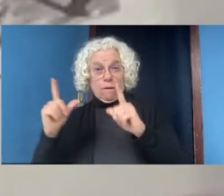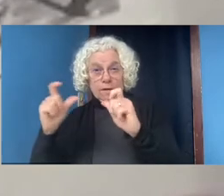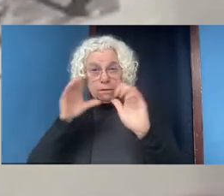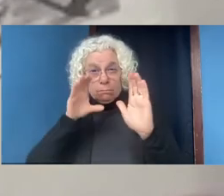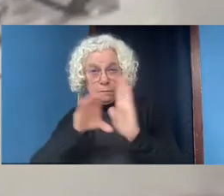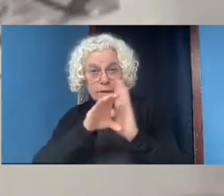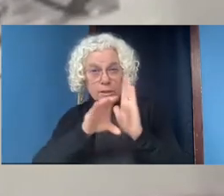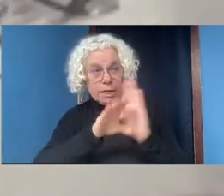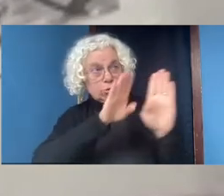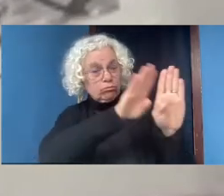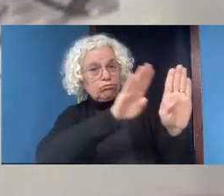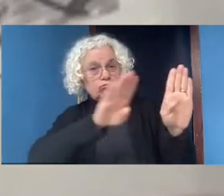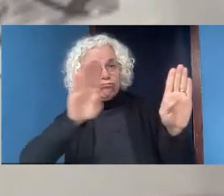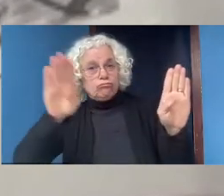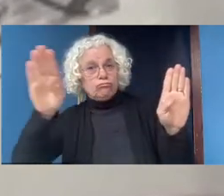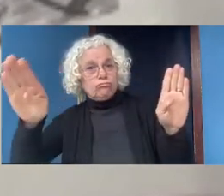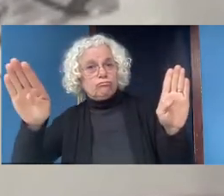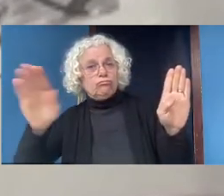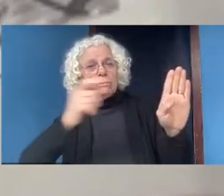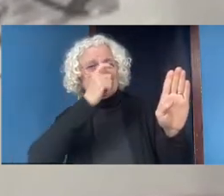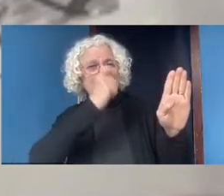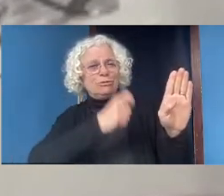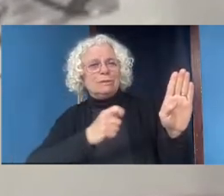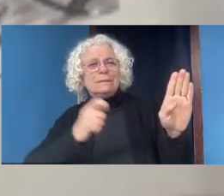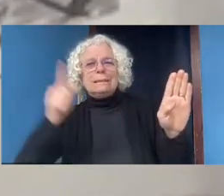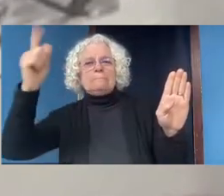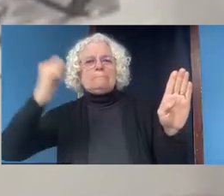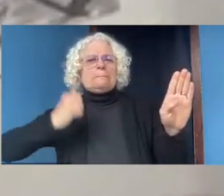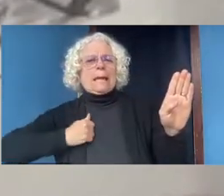Canadians were more receptive than the Americans.